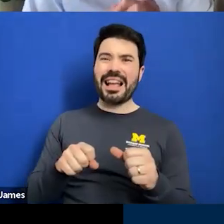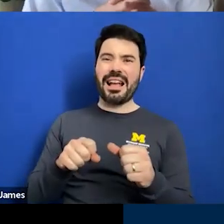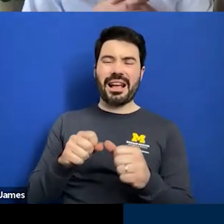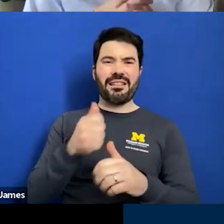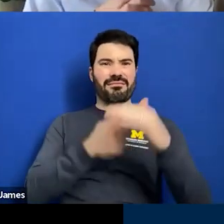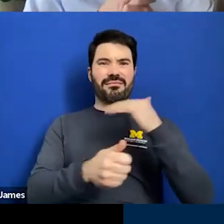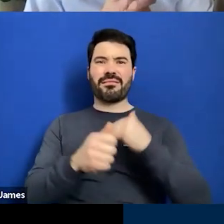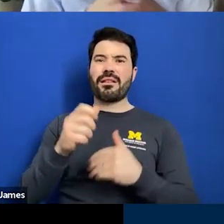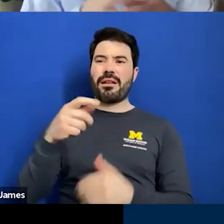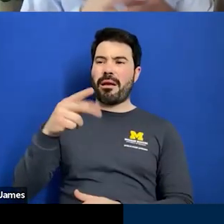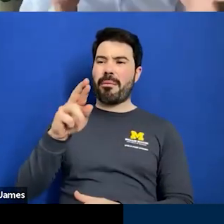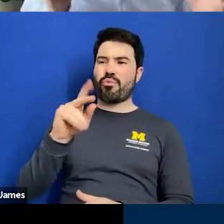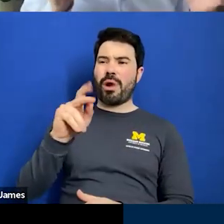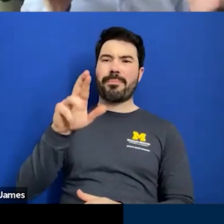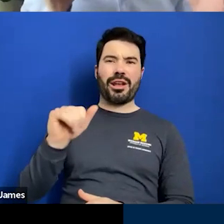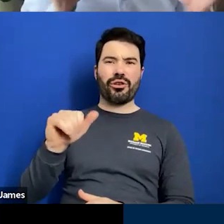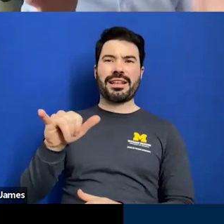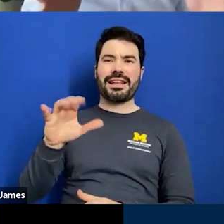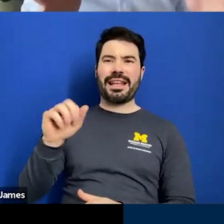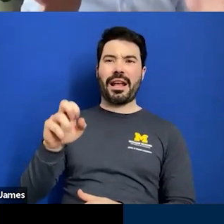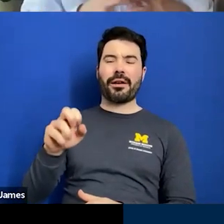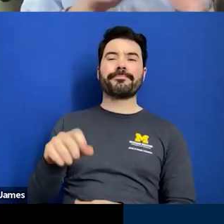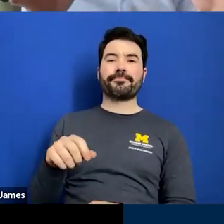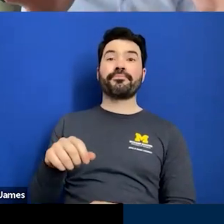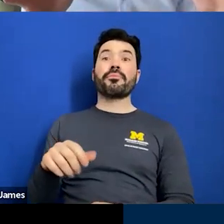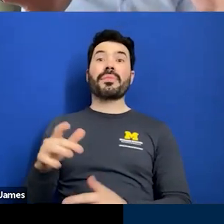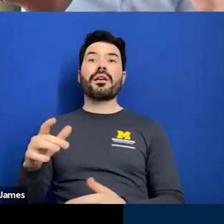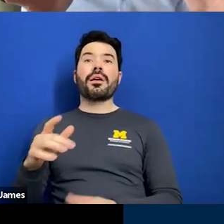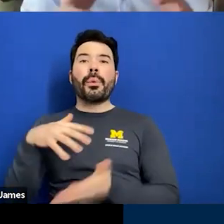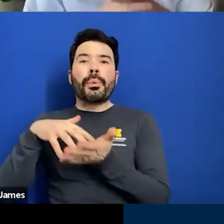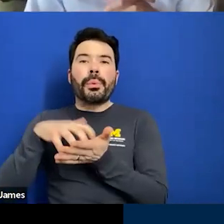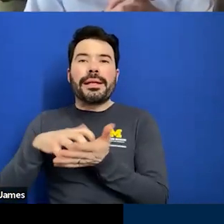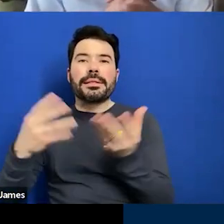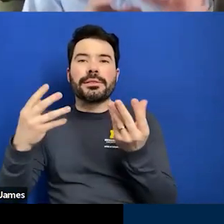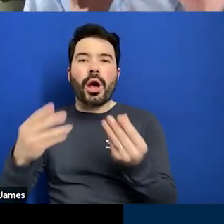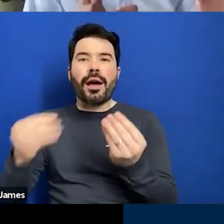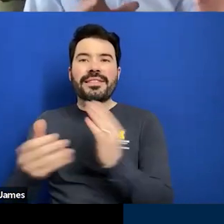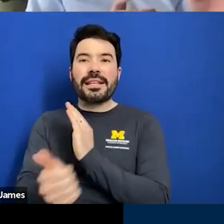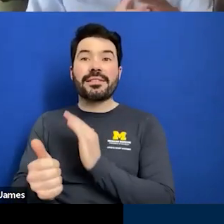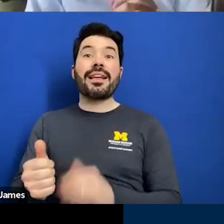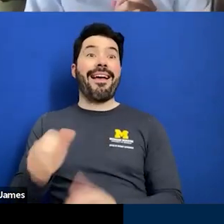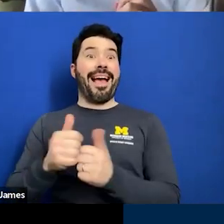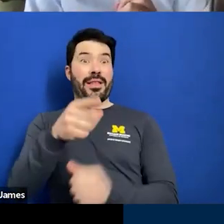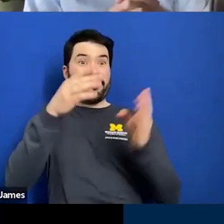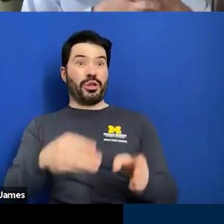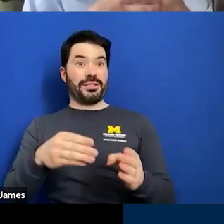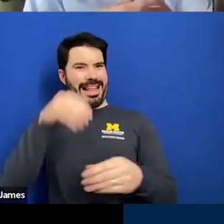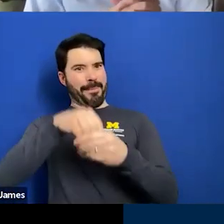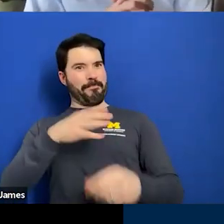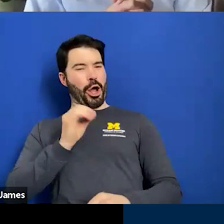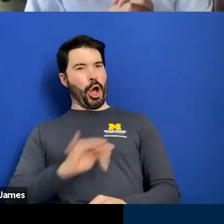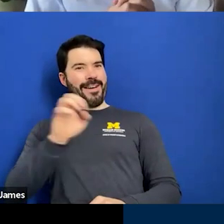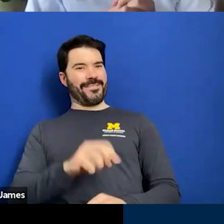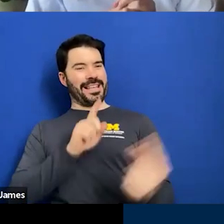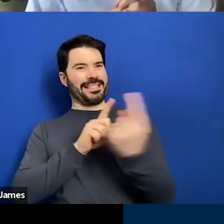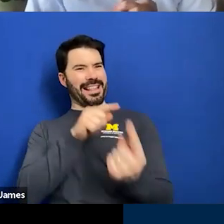Impoverished soft skills. What you see in the exam room, I don't care how gregarious they are, is not how they perform in the real world. You have to ask